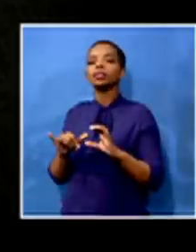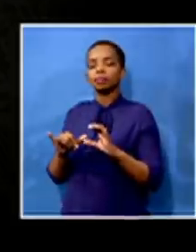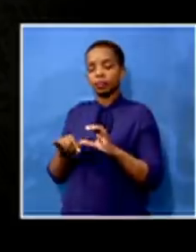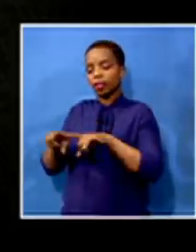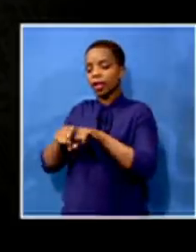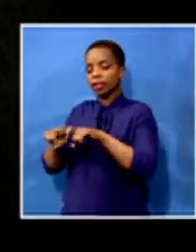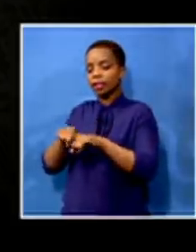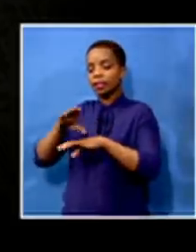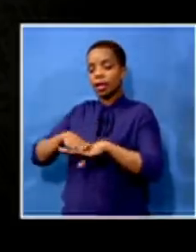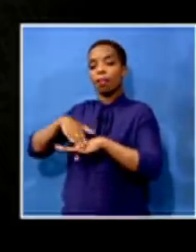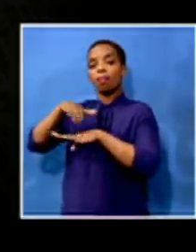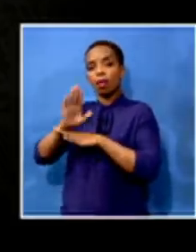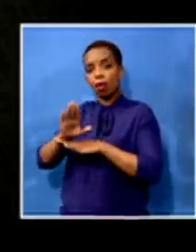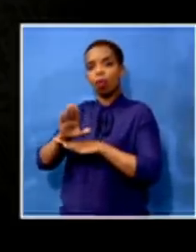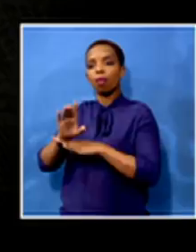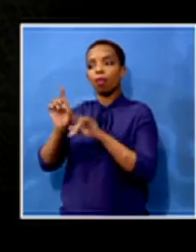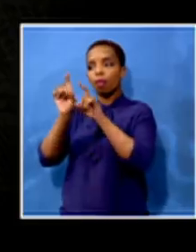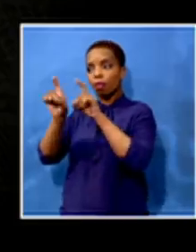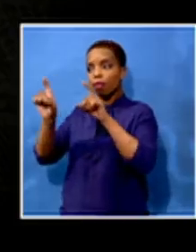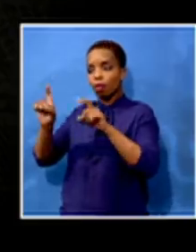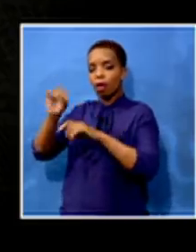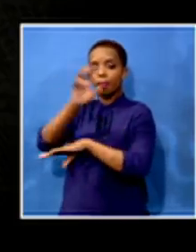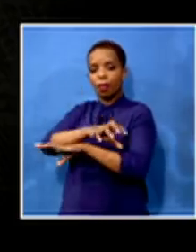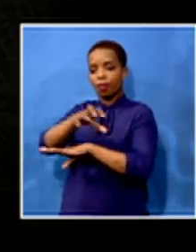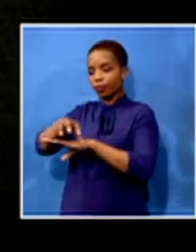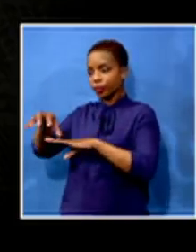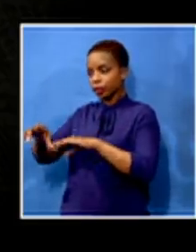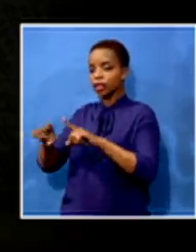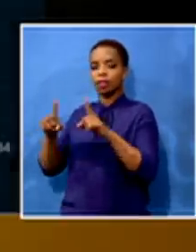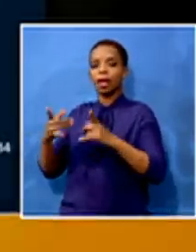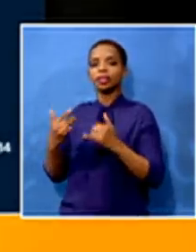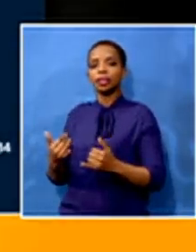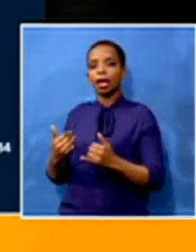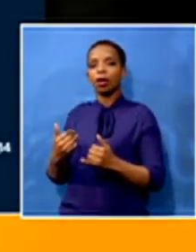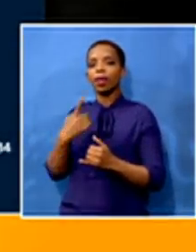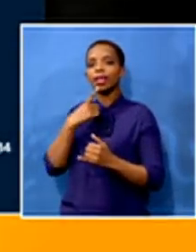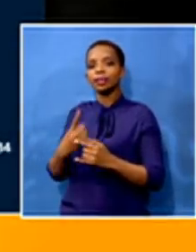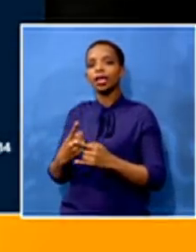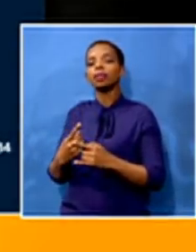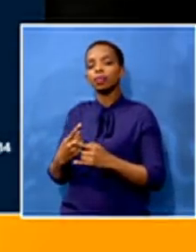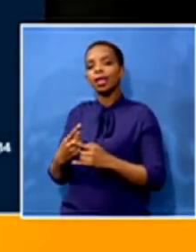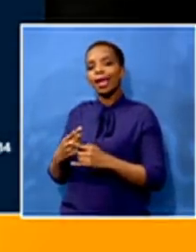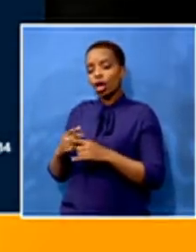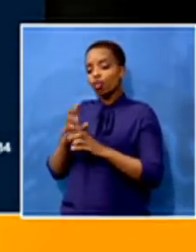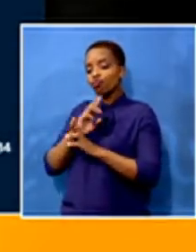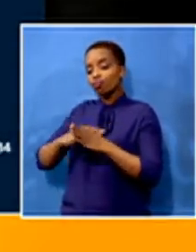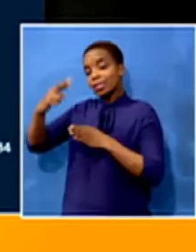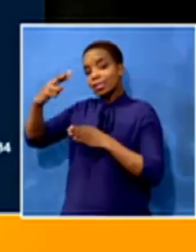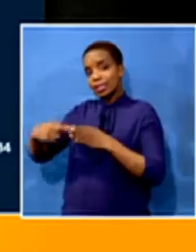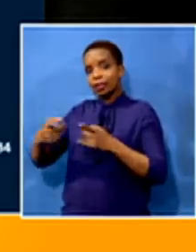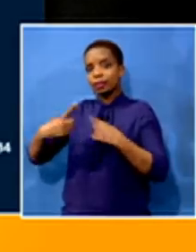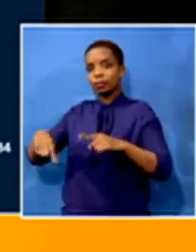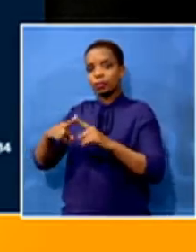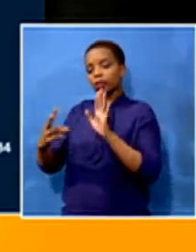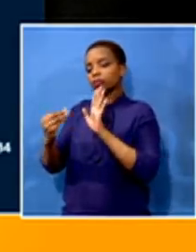other provinces. But speaking of those tests and the results that we actually put out every morning as